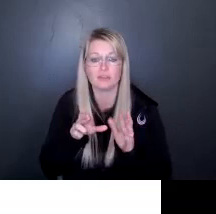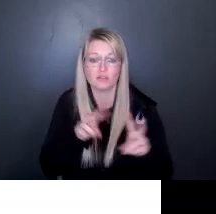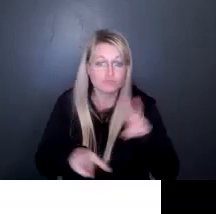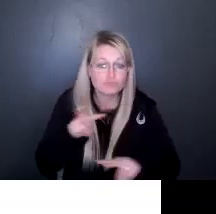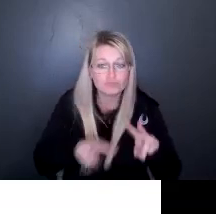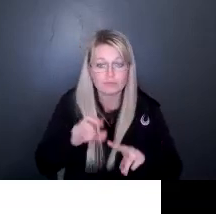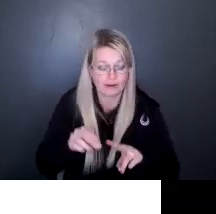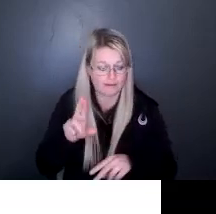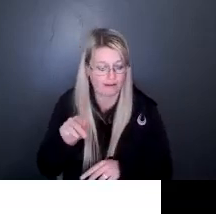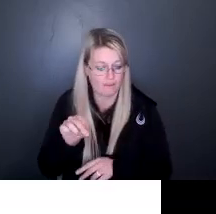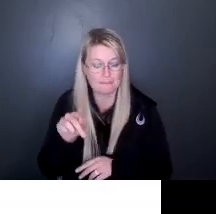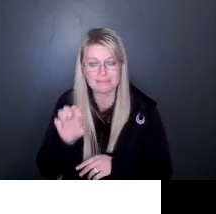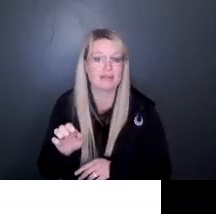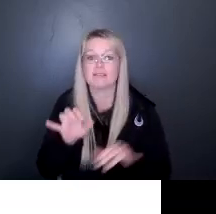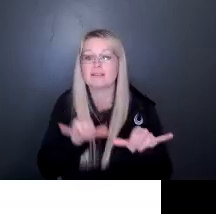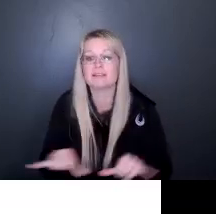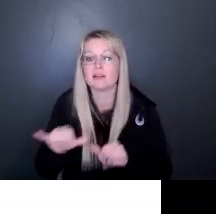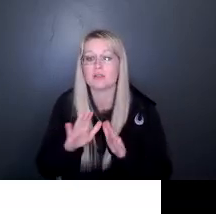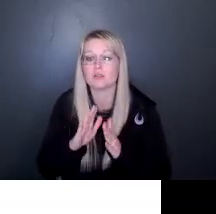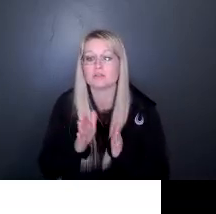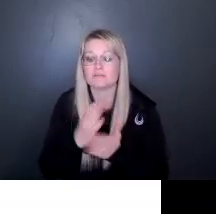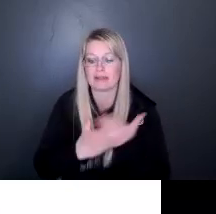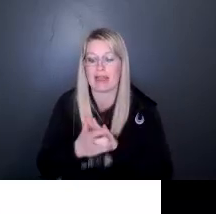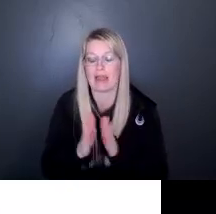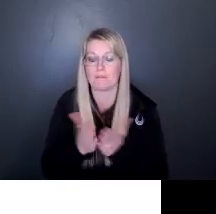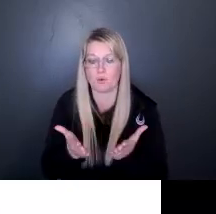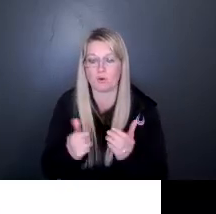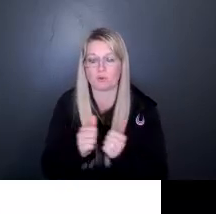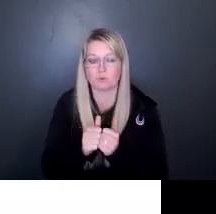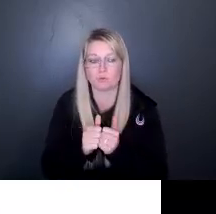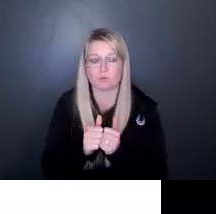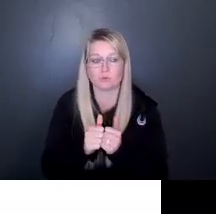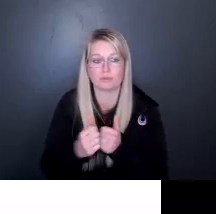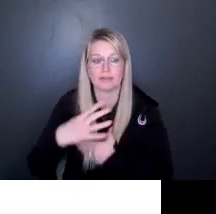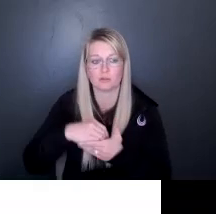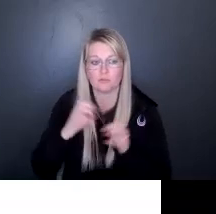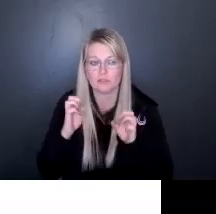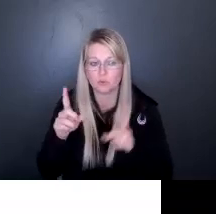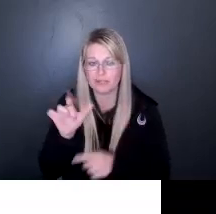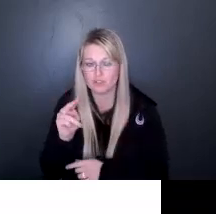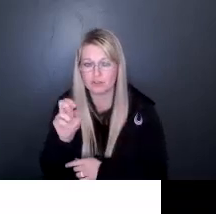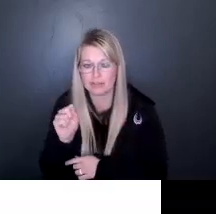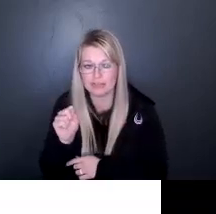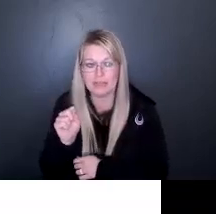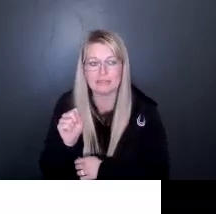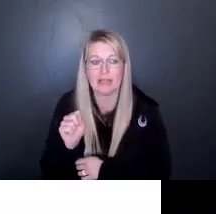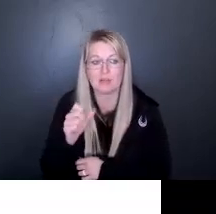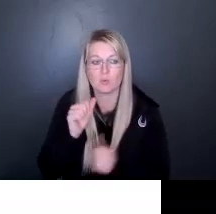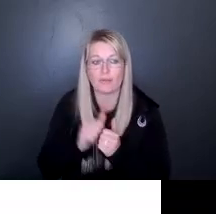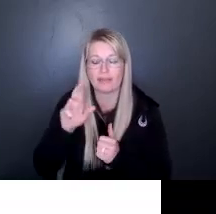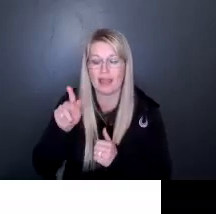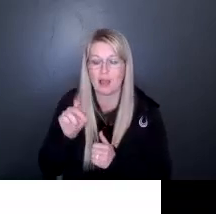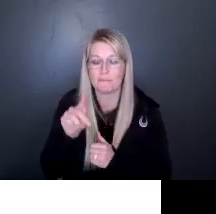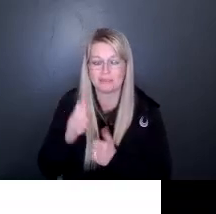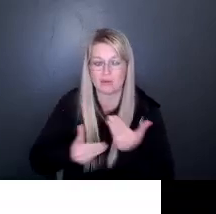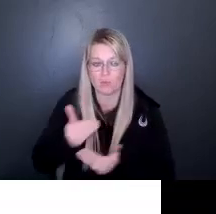updating the INEE Minimum Standards Handbook with an inclusive education lens as part of the INEE MS update process taking place